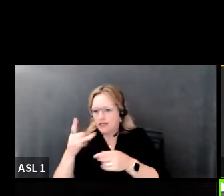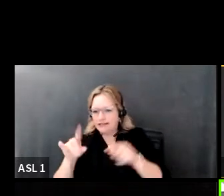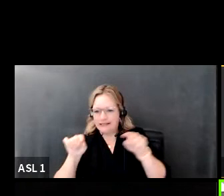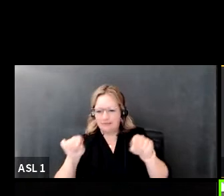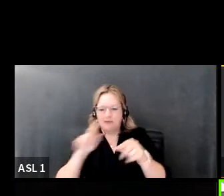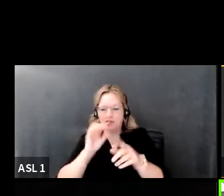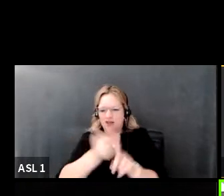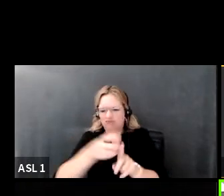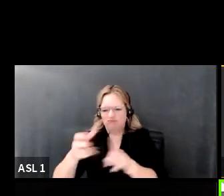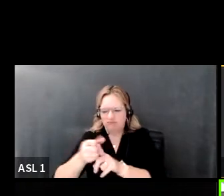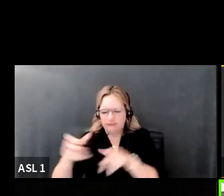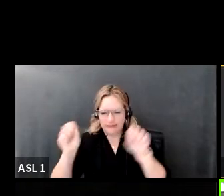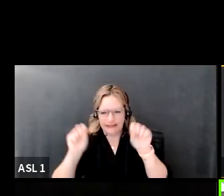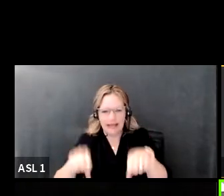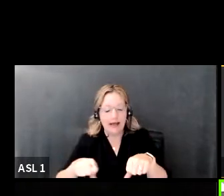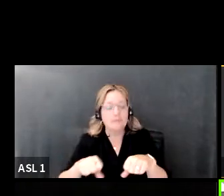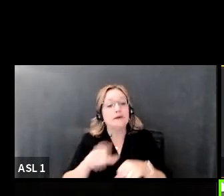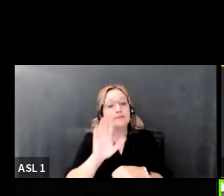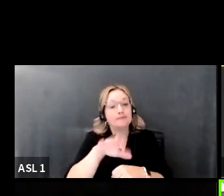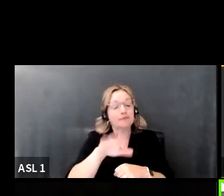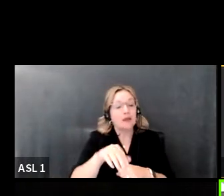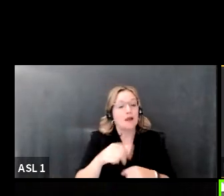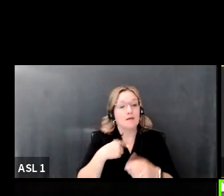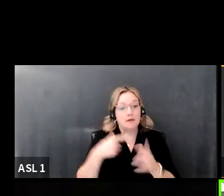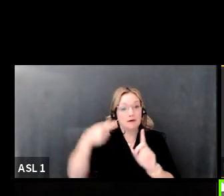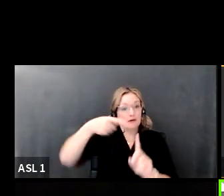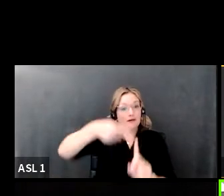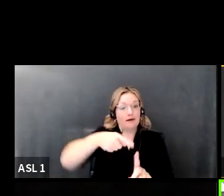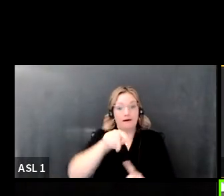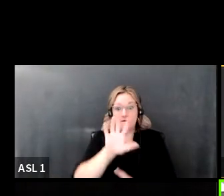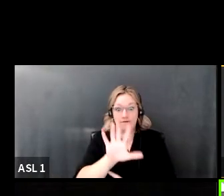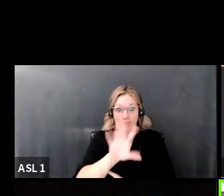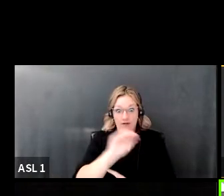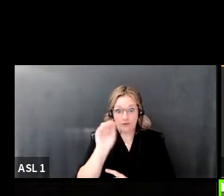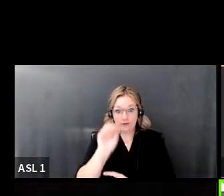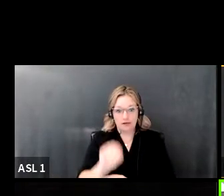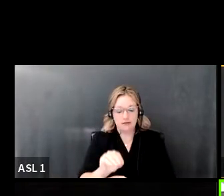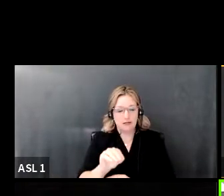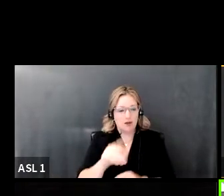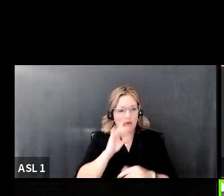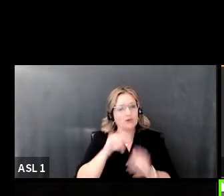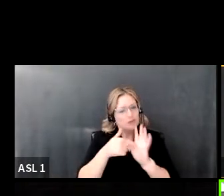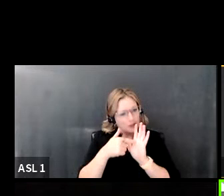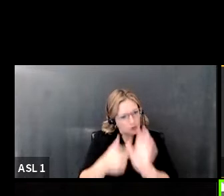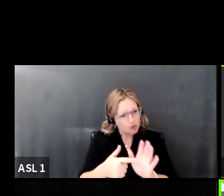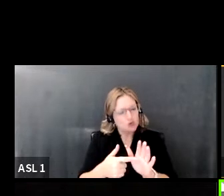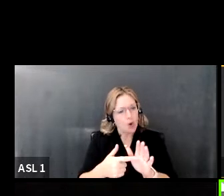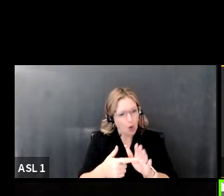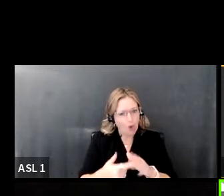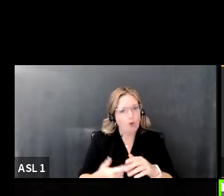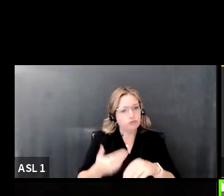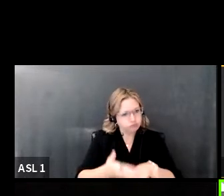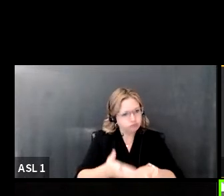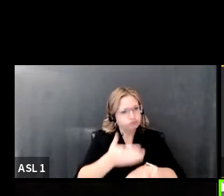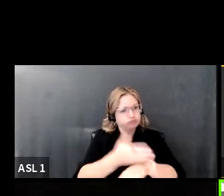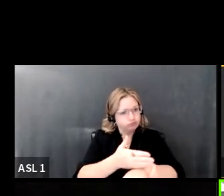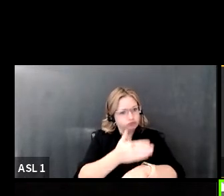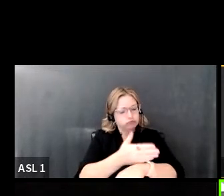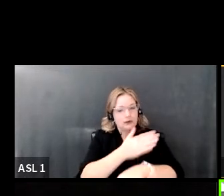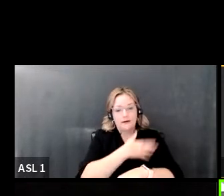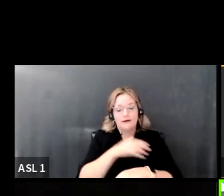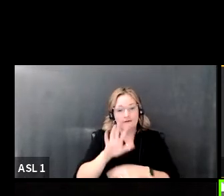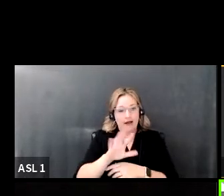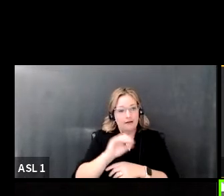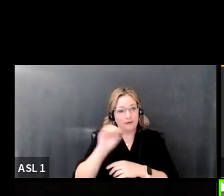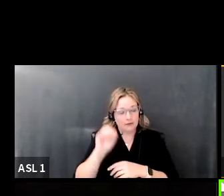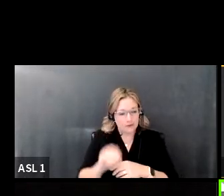as it relates to the 5 percent again we've tried to demonstrate progress year over year five percent in 2022 through to